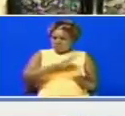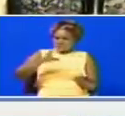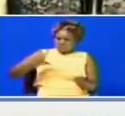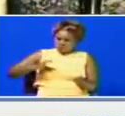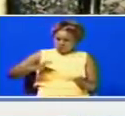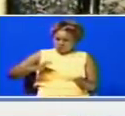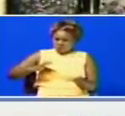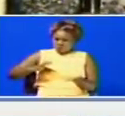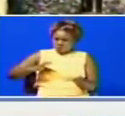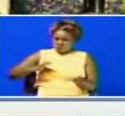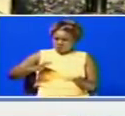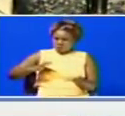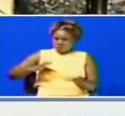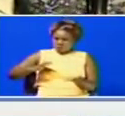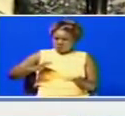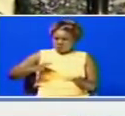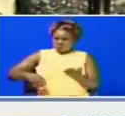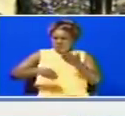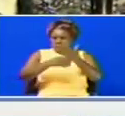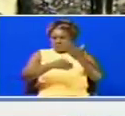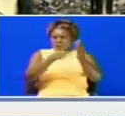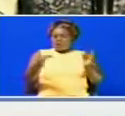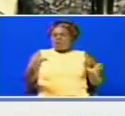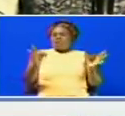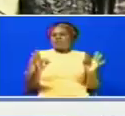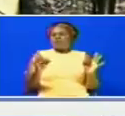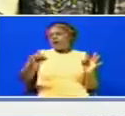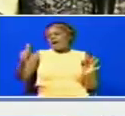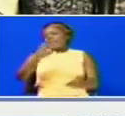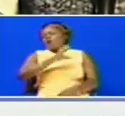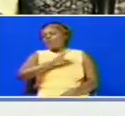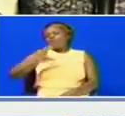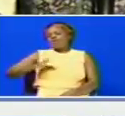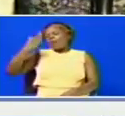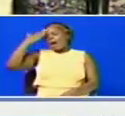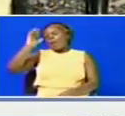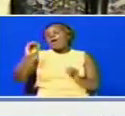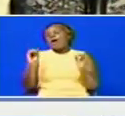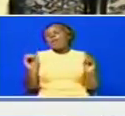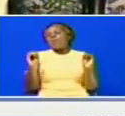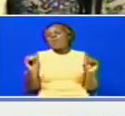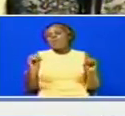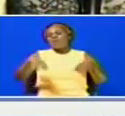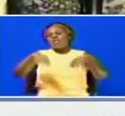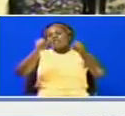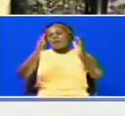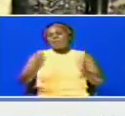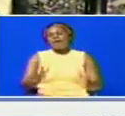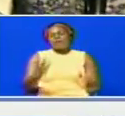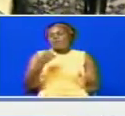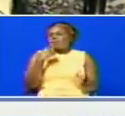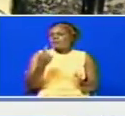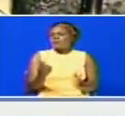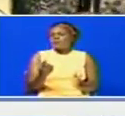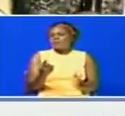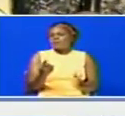by figures being updated by the officials, if the other commissioners don't even know what the chairman is tweeting about? Fair